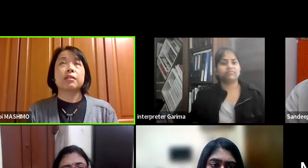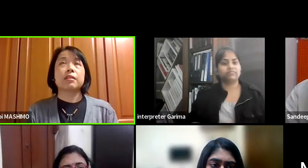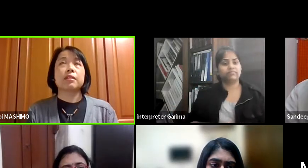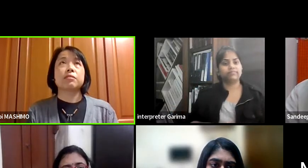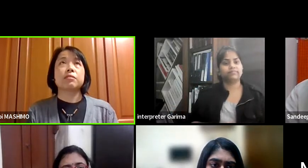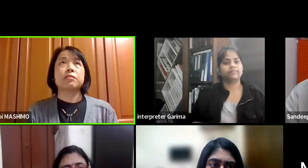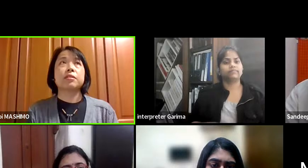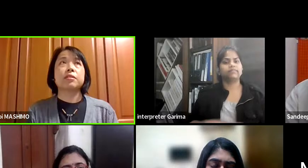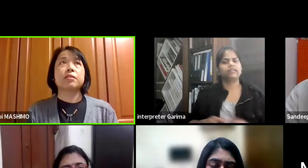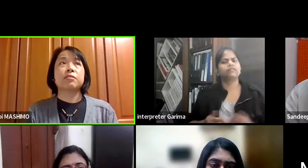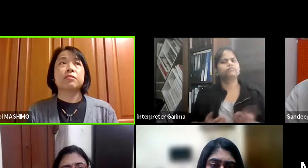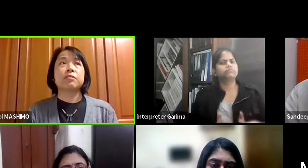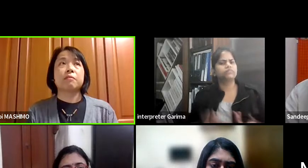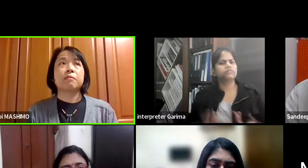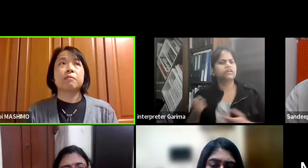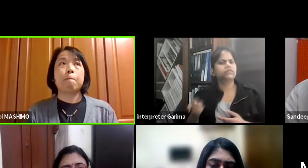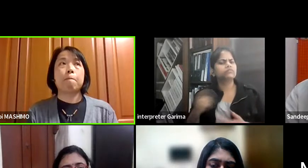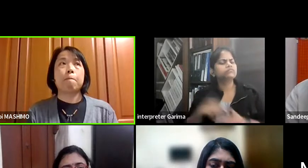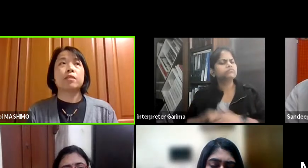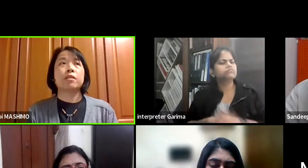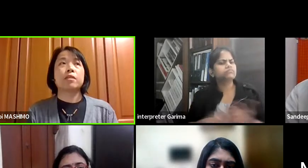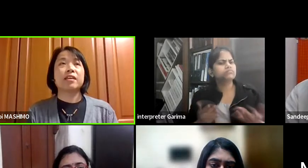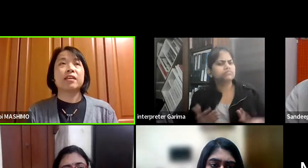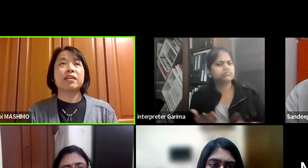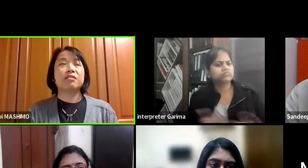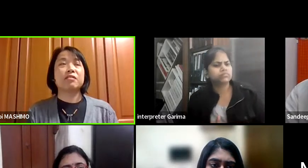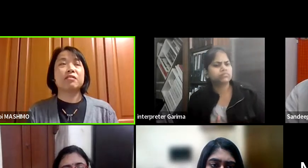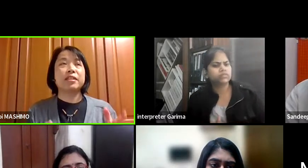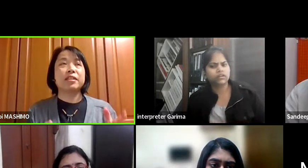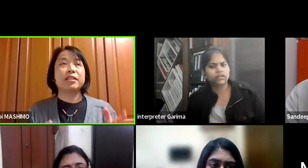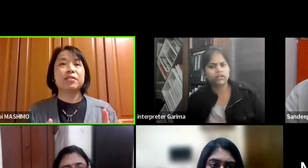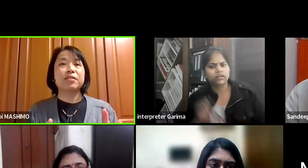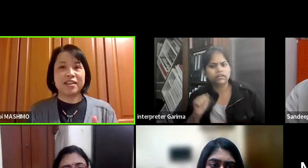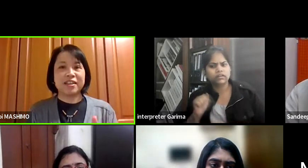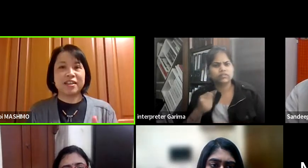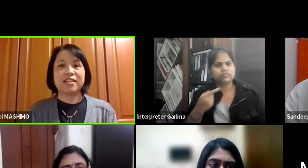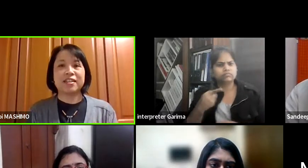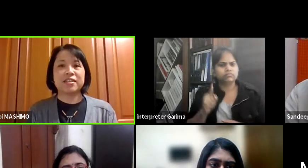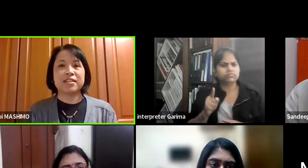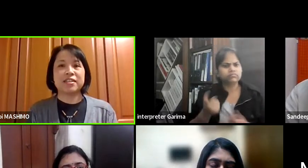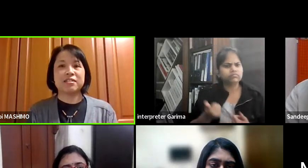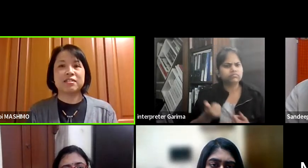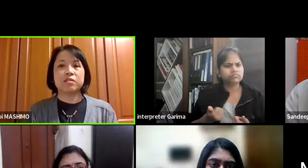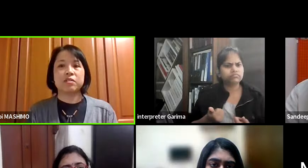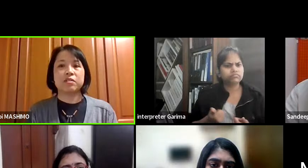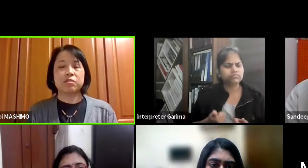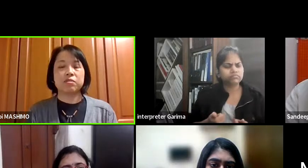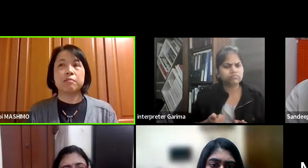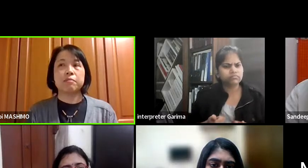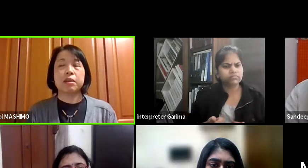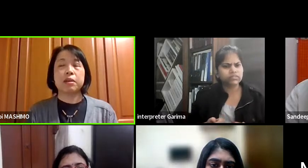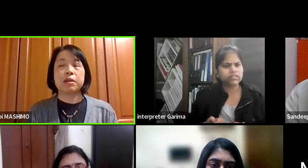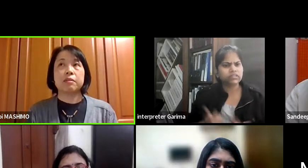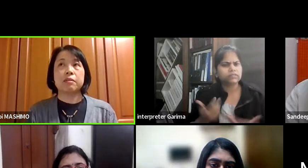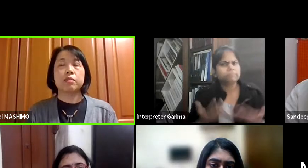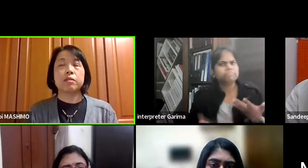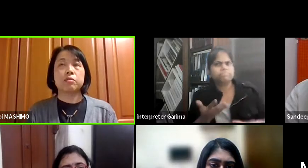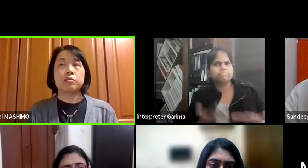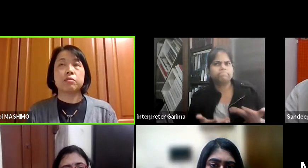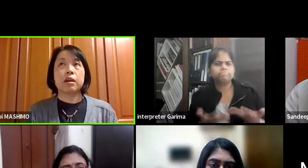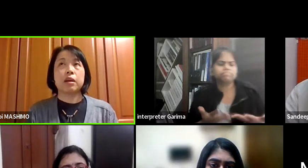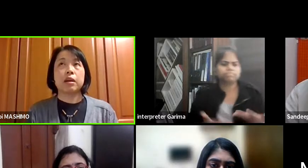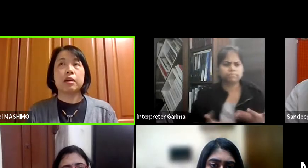in that terms, they're not they're not really advocating in that sense to make to